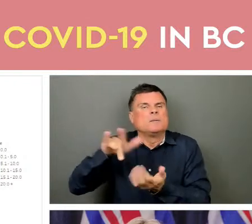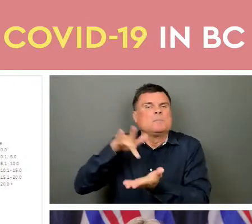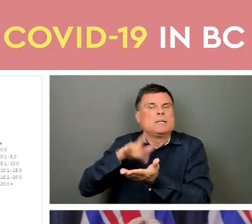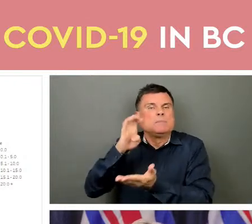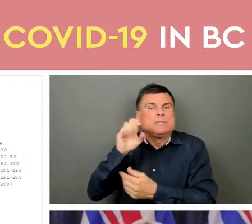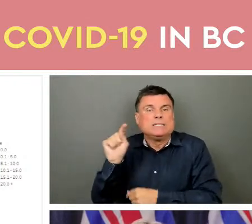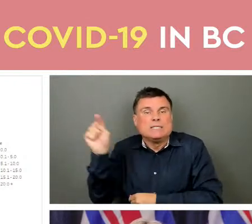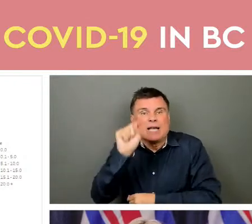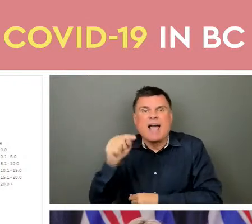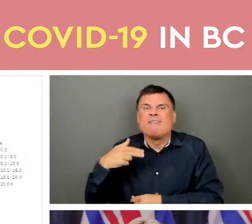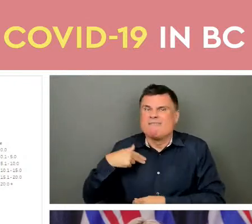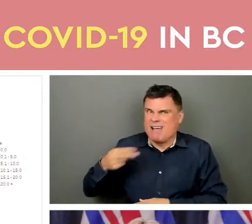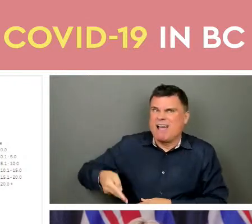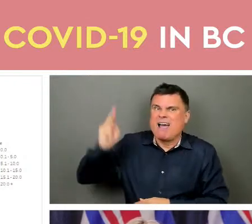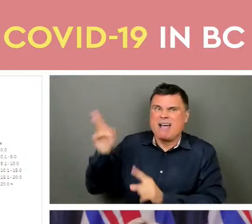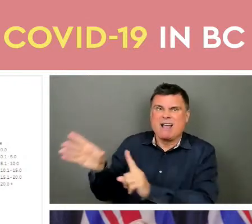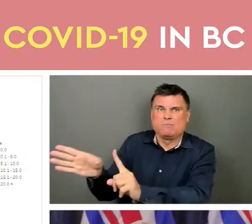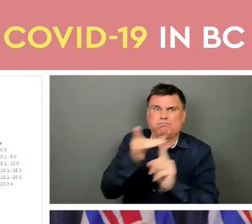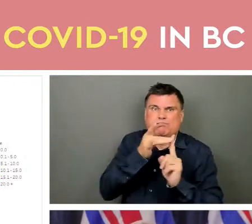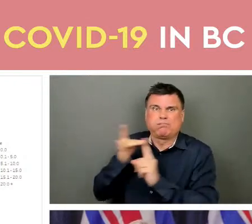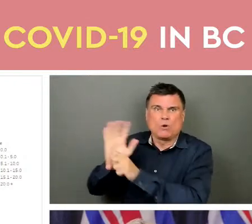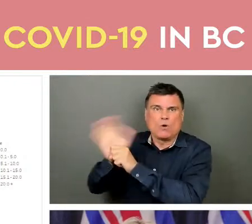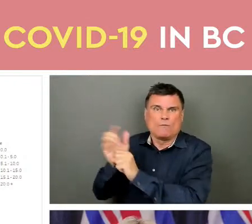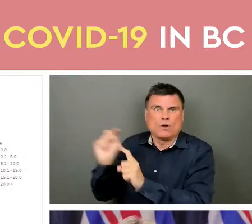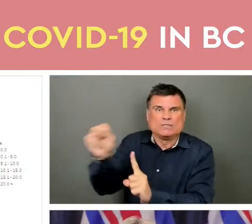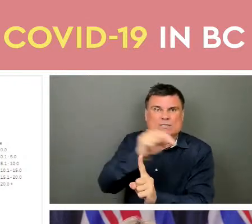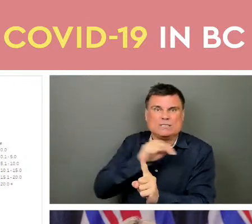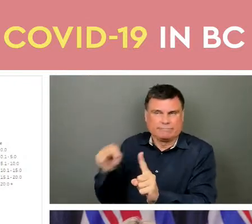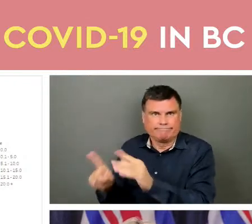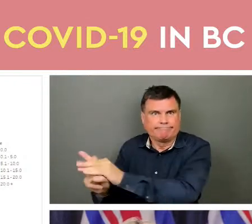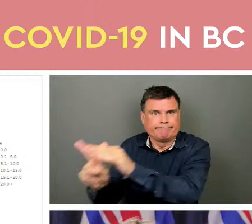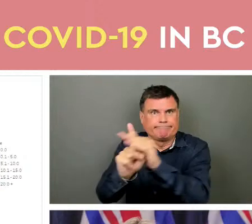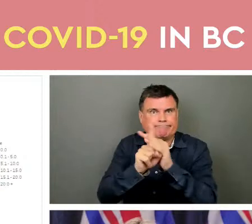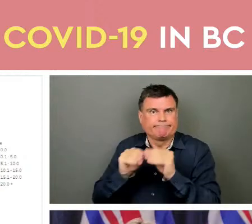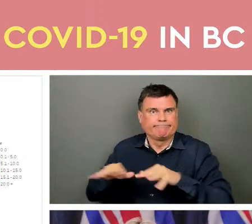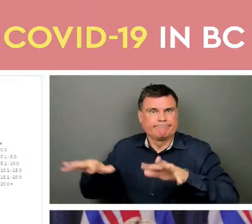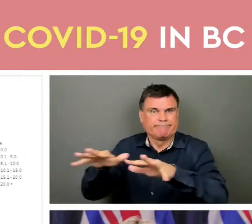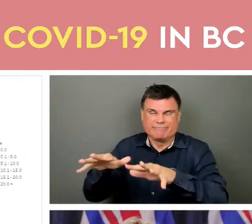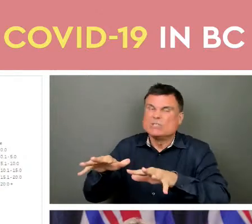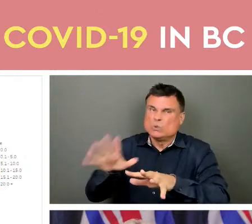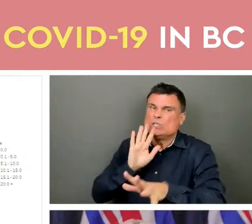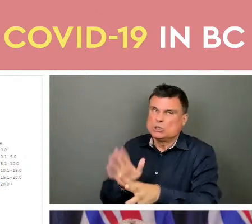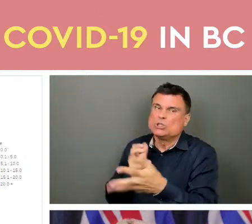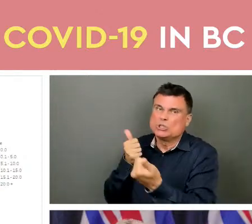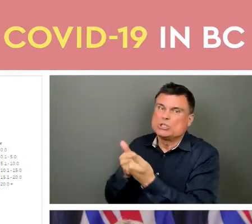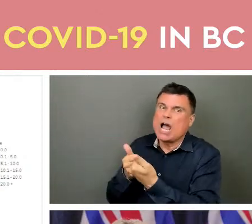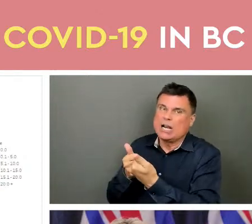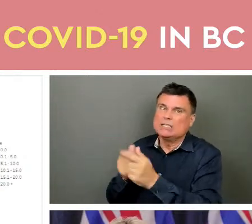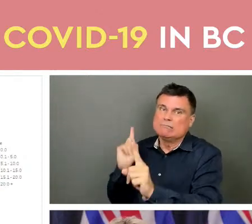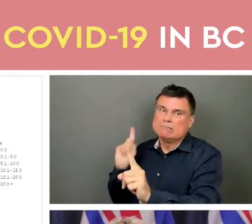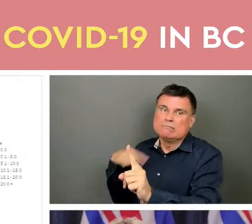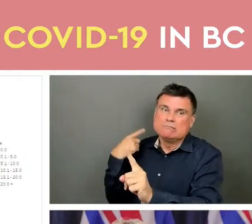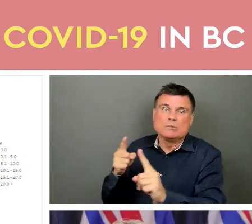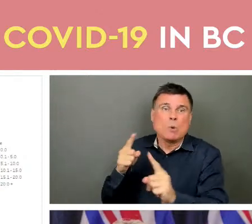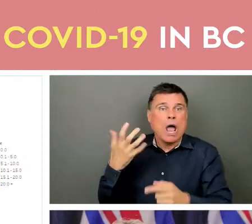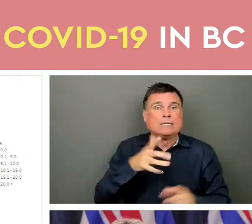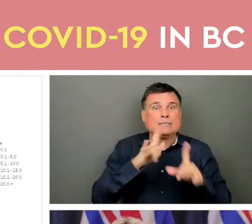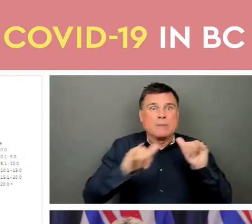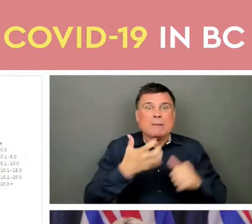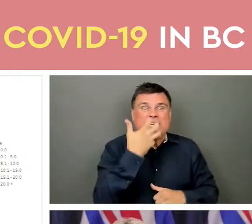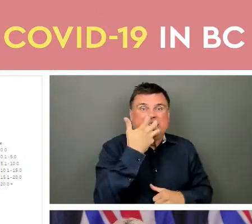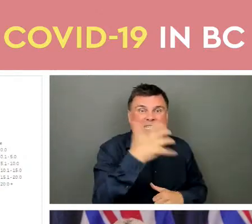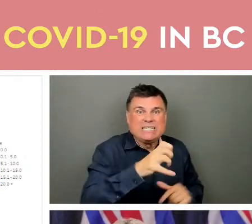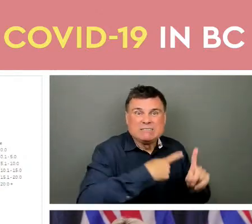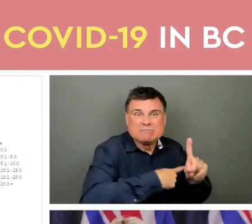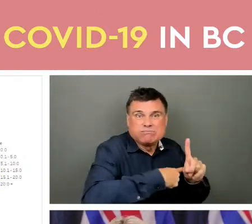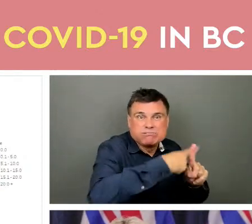interior there's been challenges over this past 2 months. Everything from the forest fires and the heat and the smoke areas and displacement